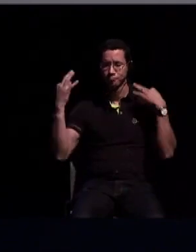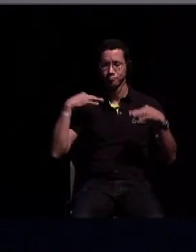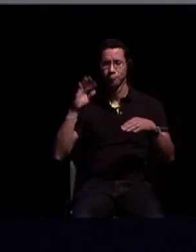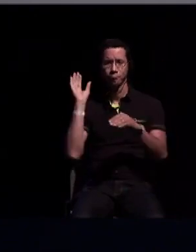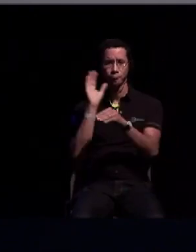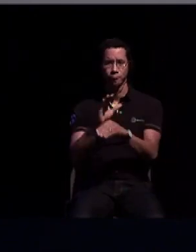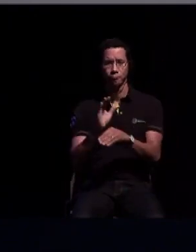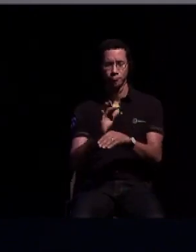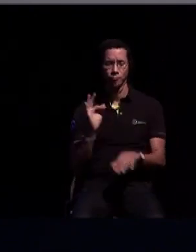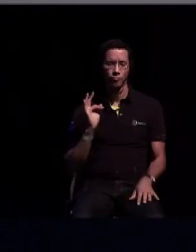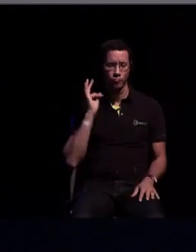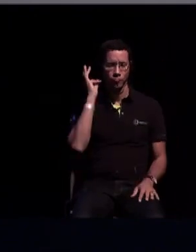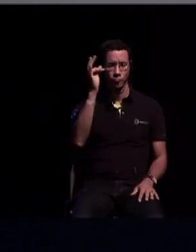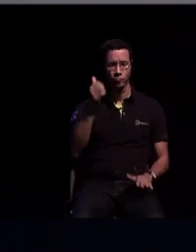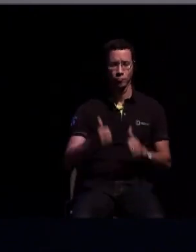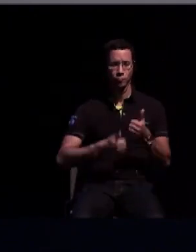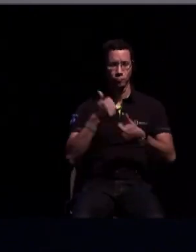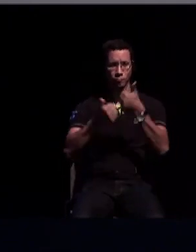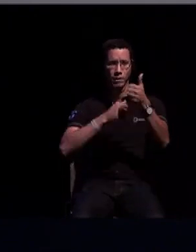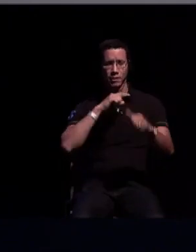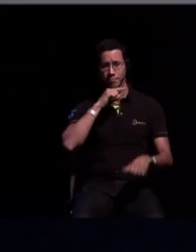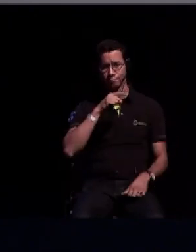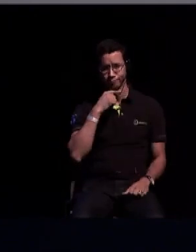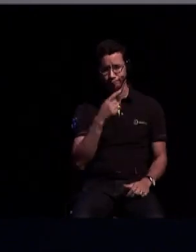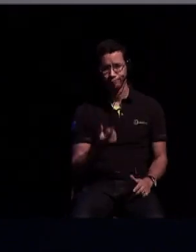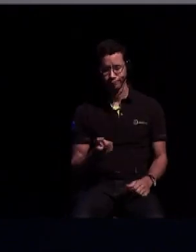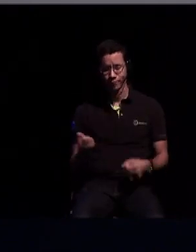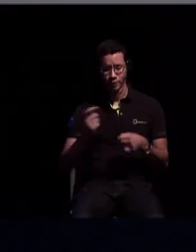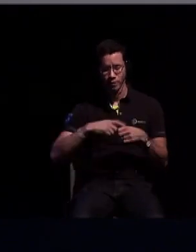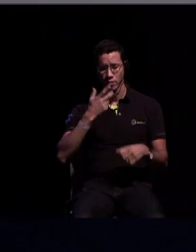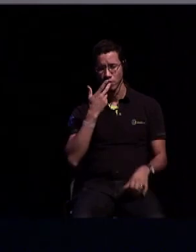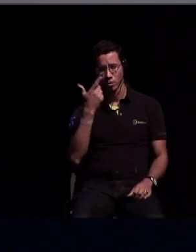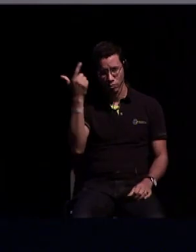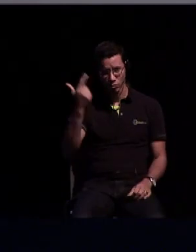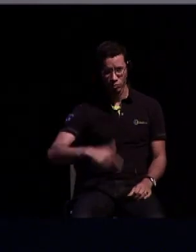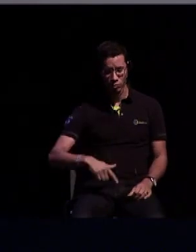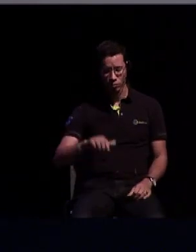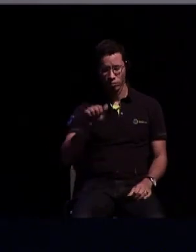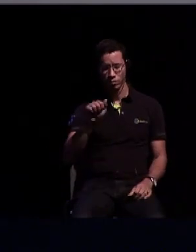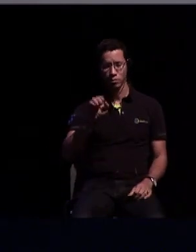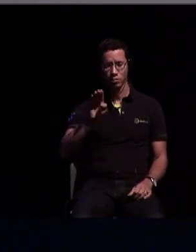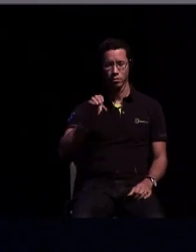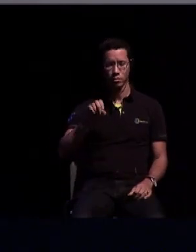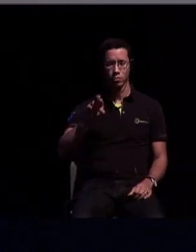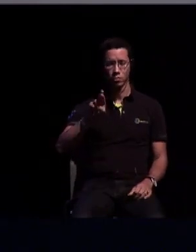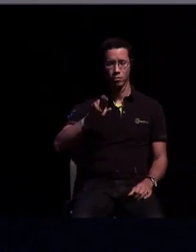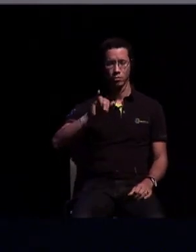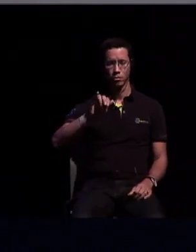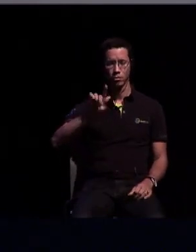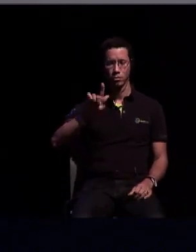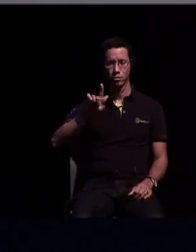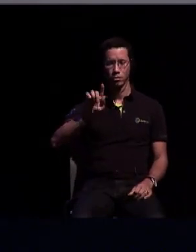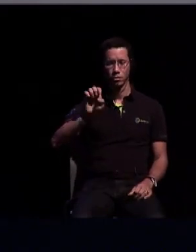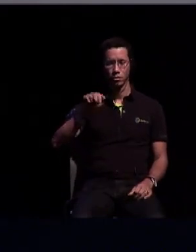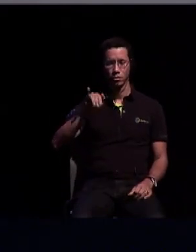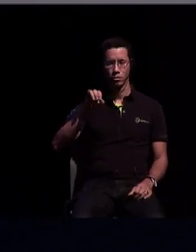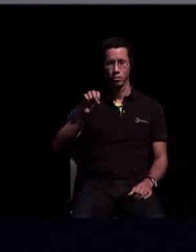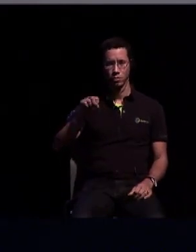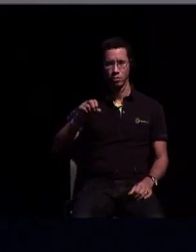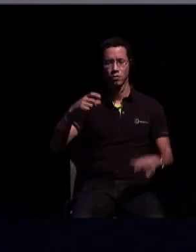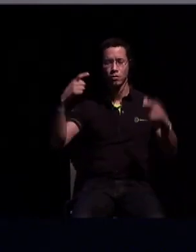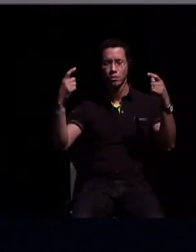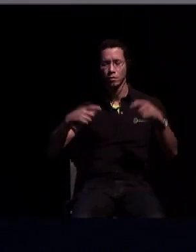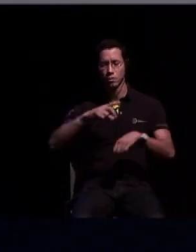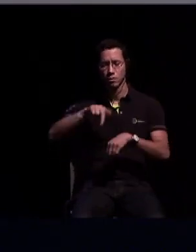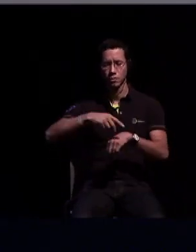them. And I'll go back to Aboriginal Australia to give you an example of what I mean by that so that you can understand the reality of this if you're